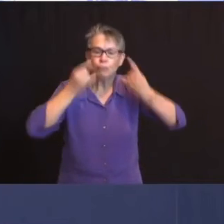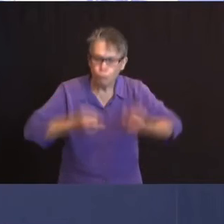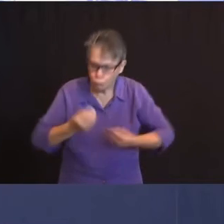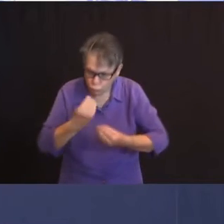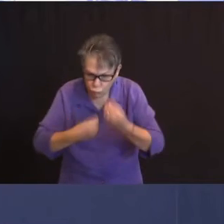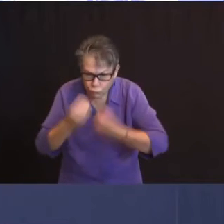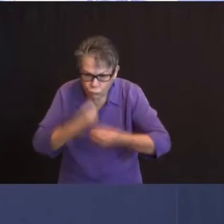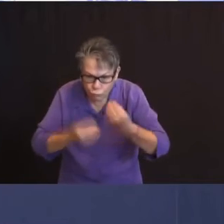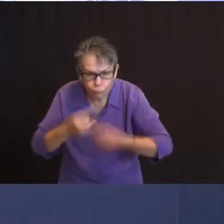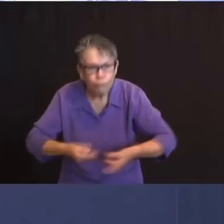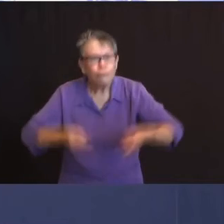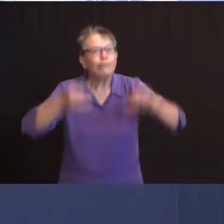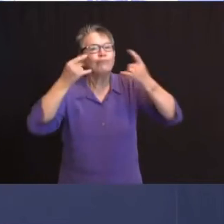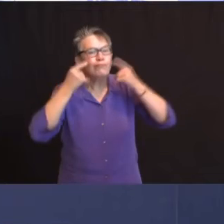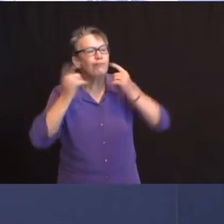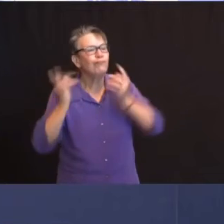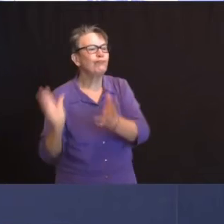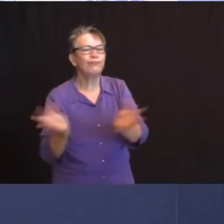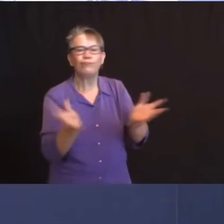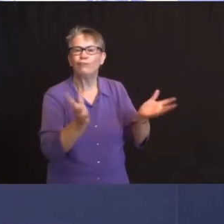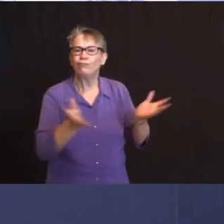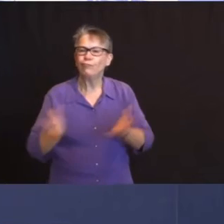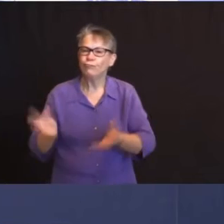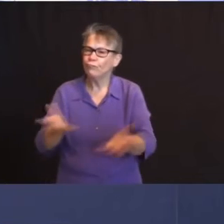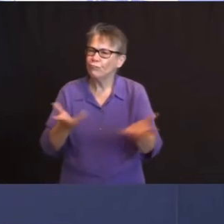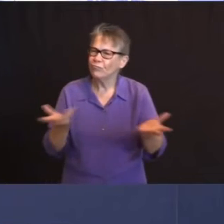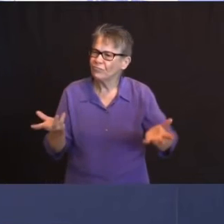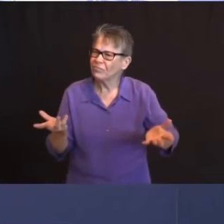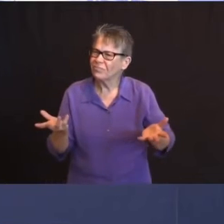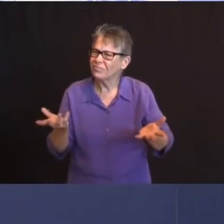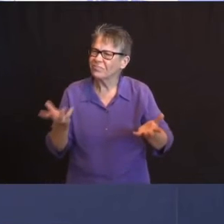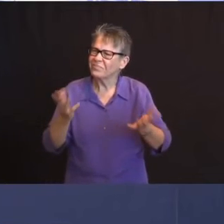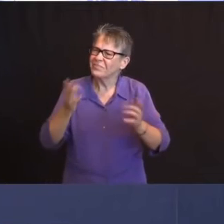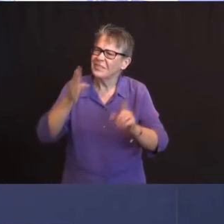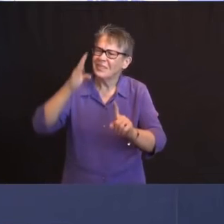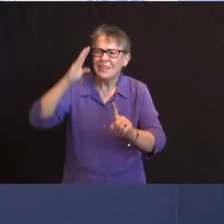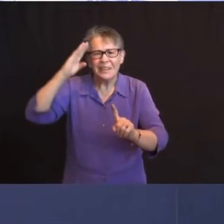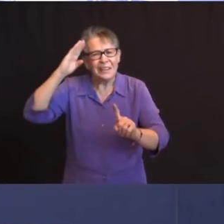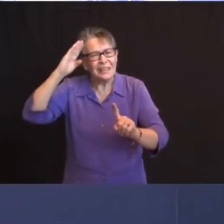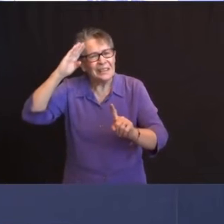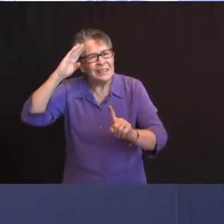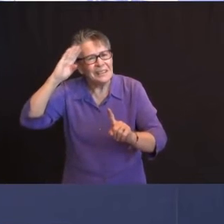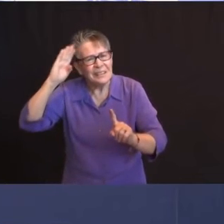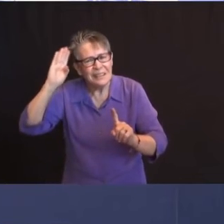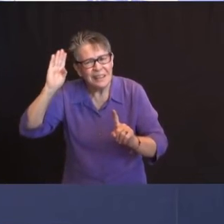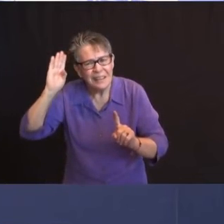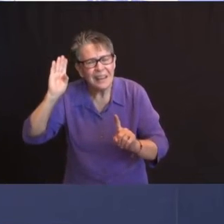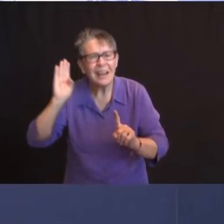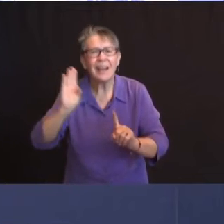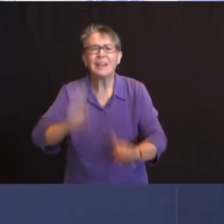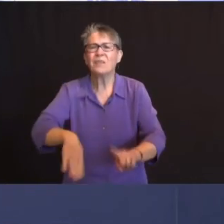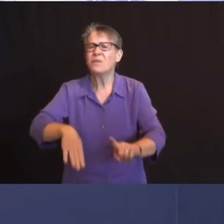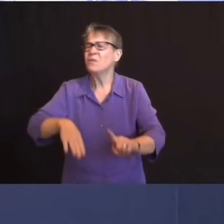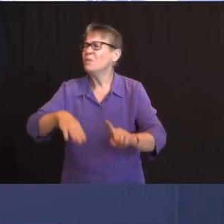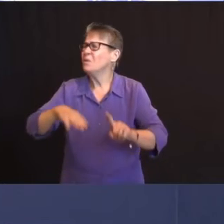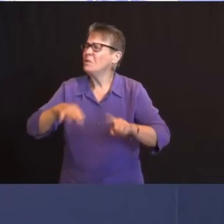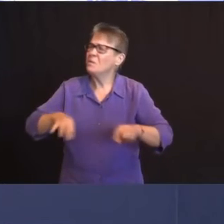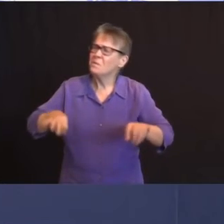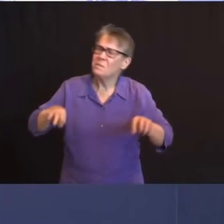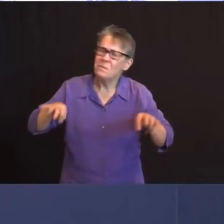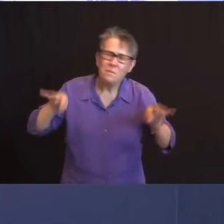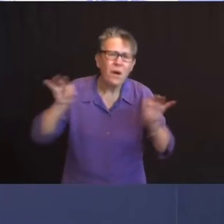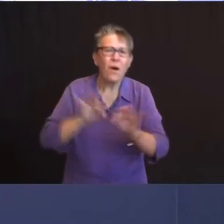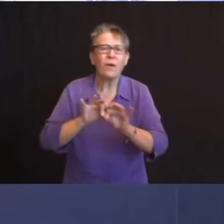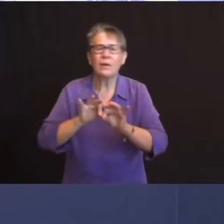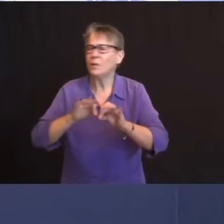made are integral to who we are. Unfortunately, the virus will not cooperate, and this year will be a